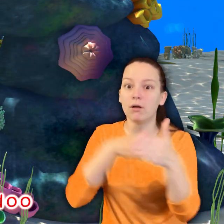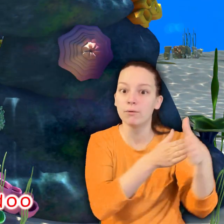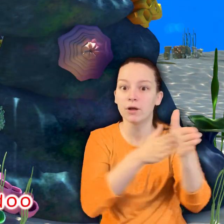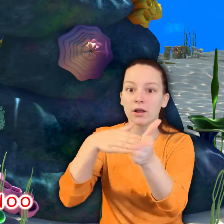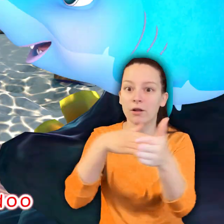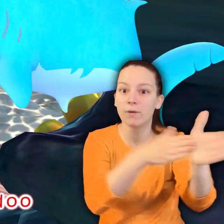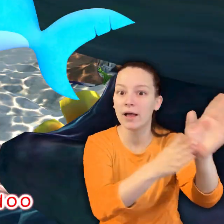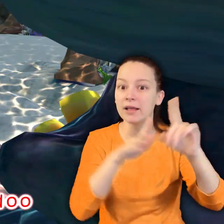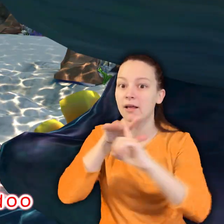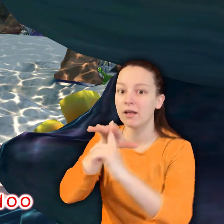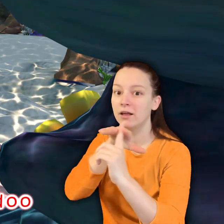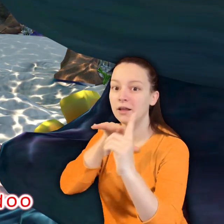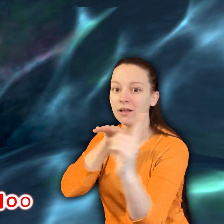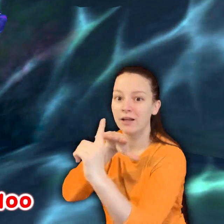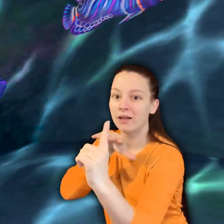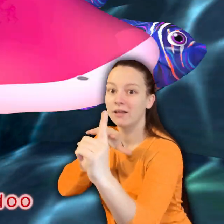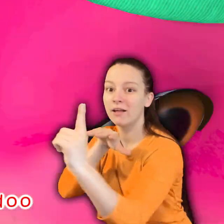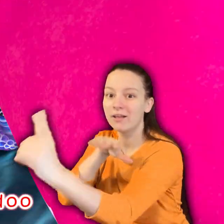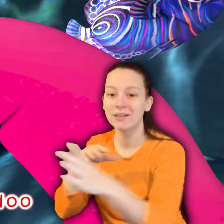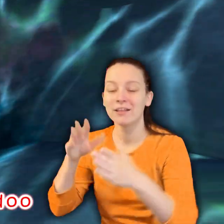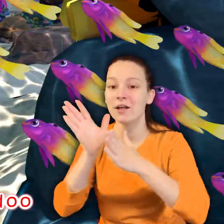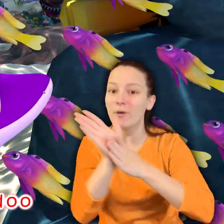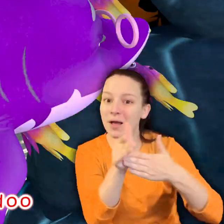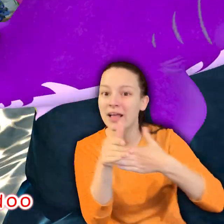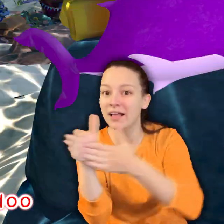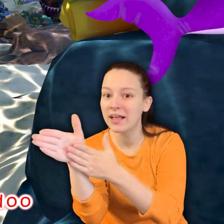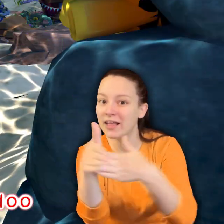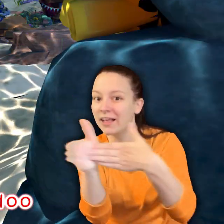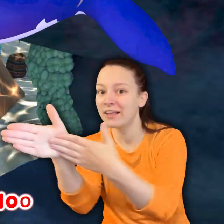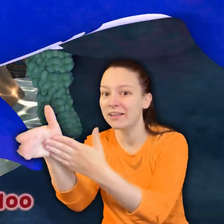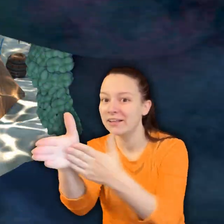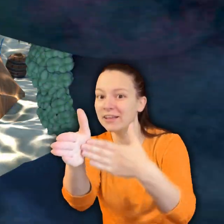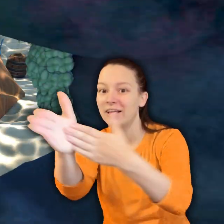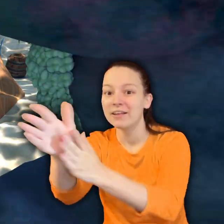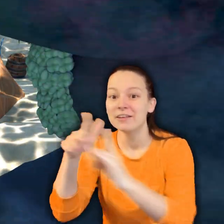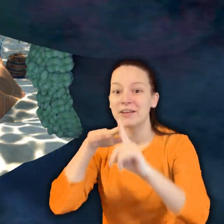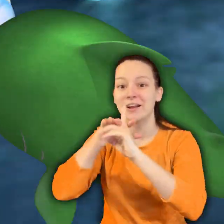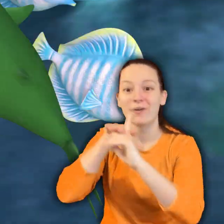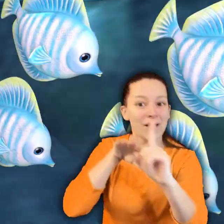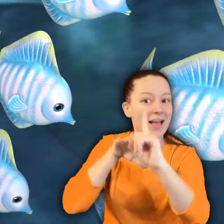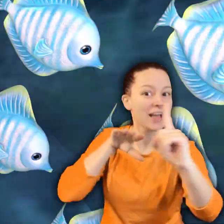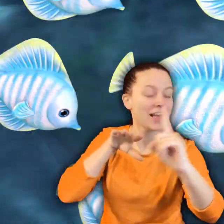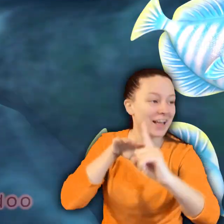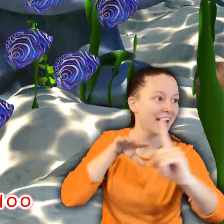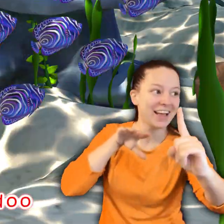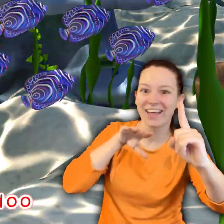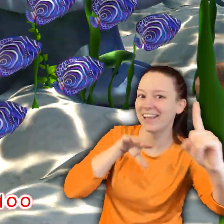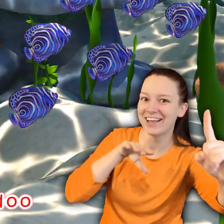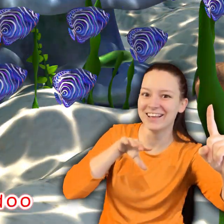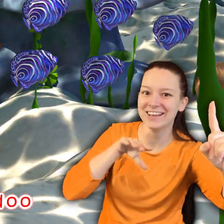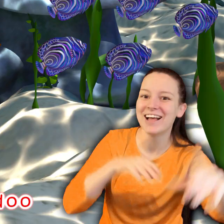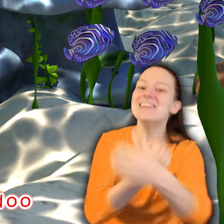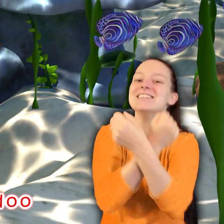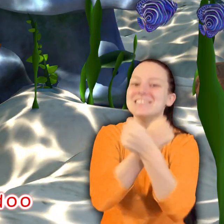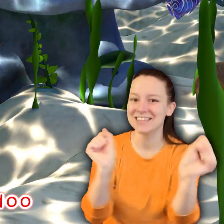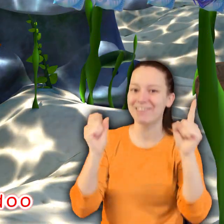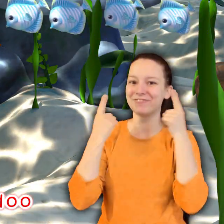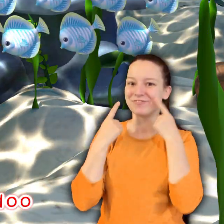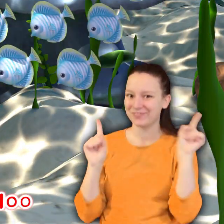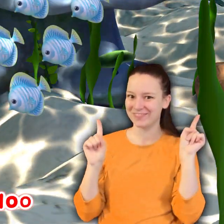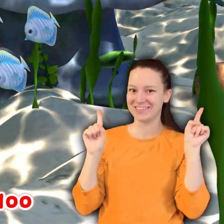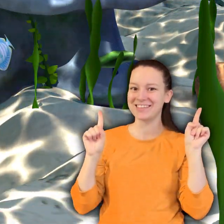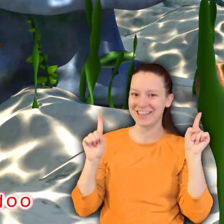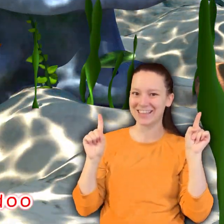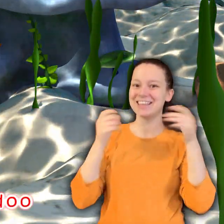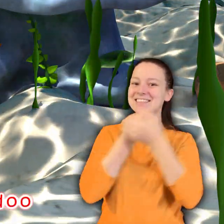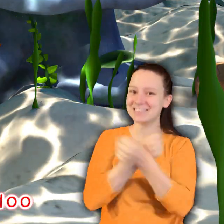away run away run away run away safe at